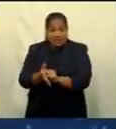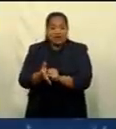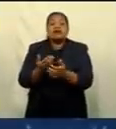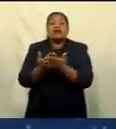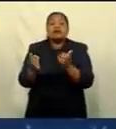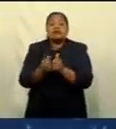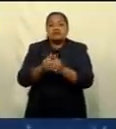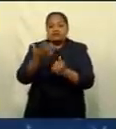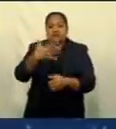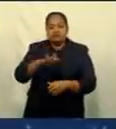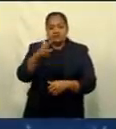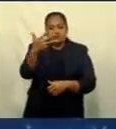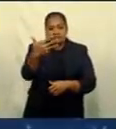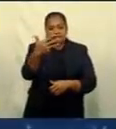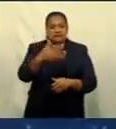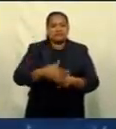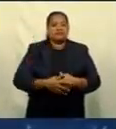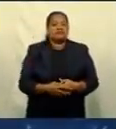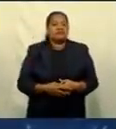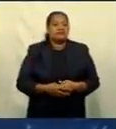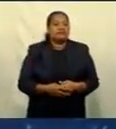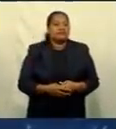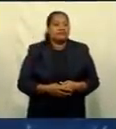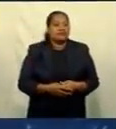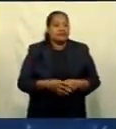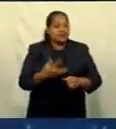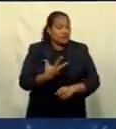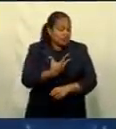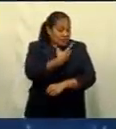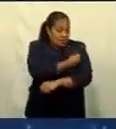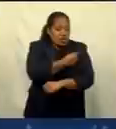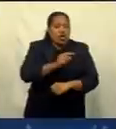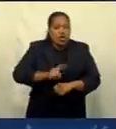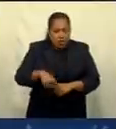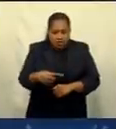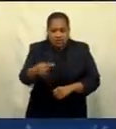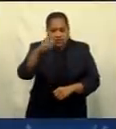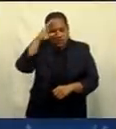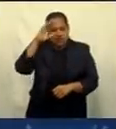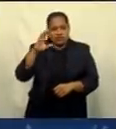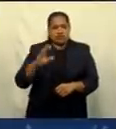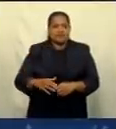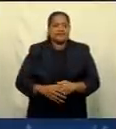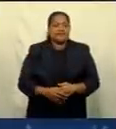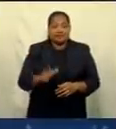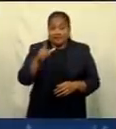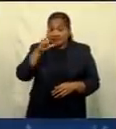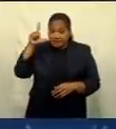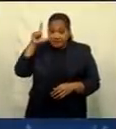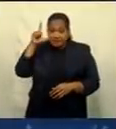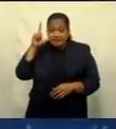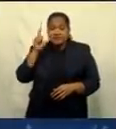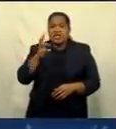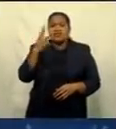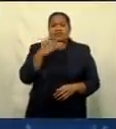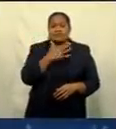stands at 59. The vaccination campaign also continues around the country. As of yesterday,